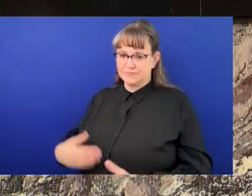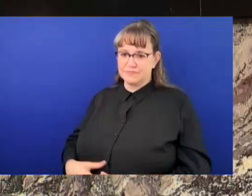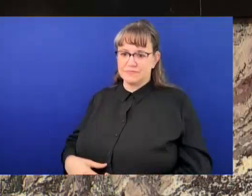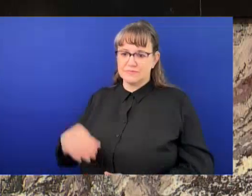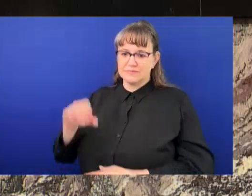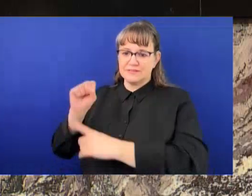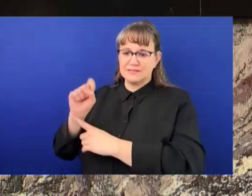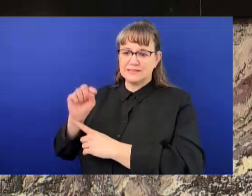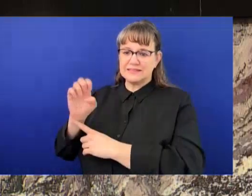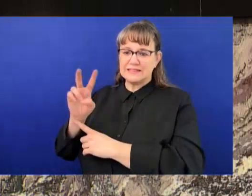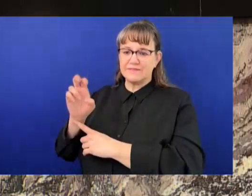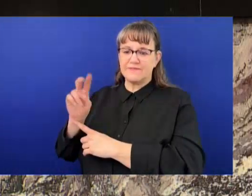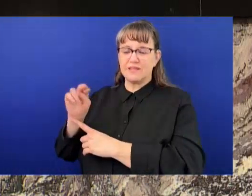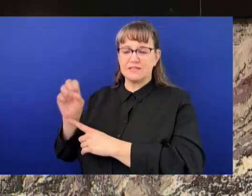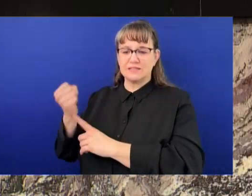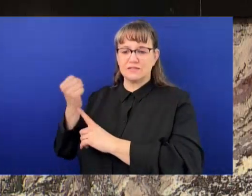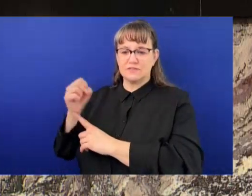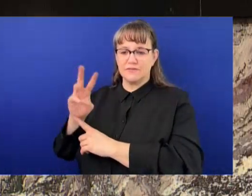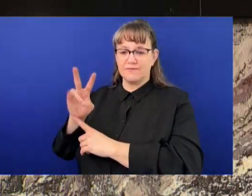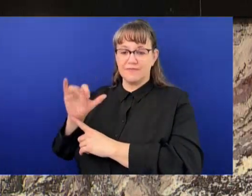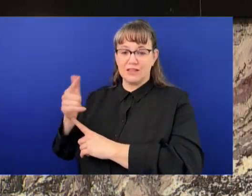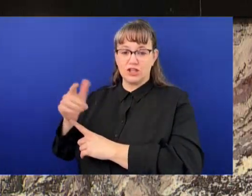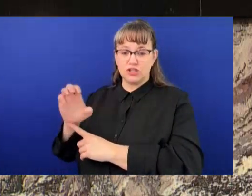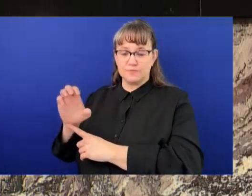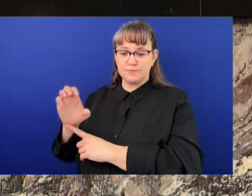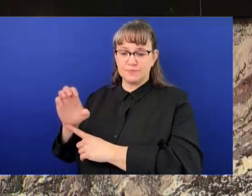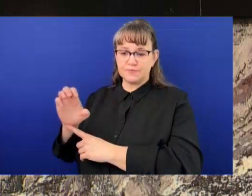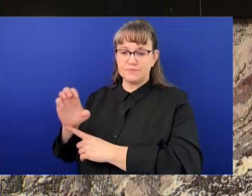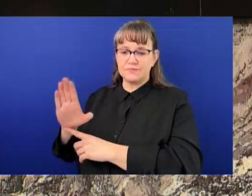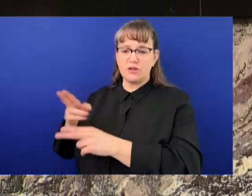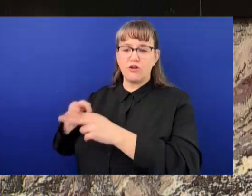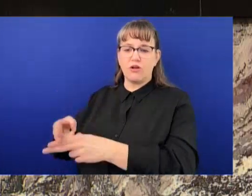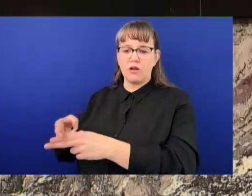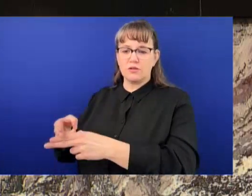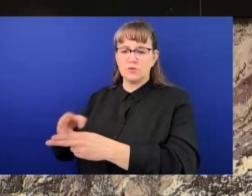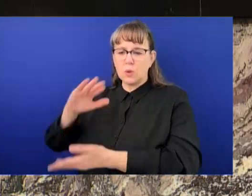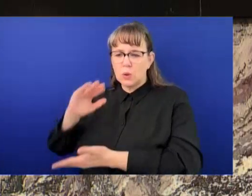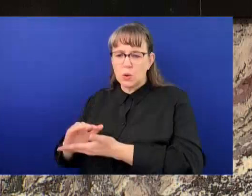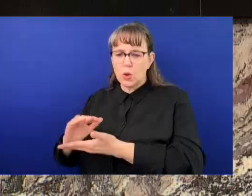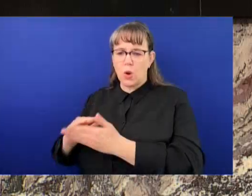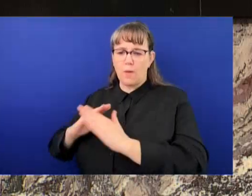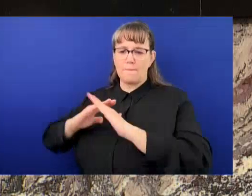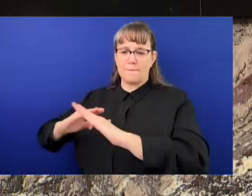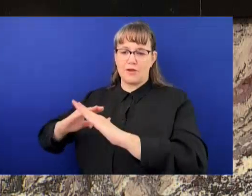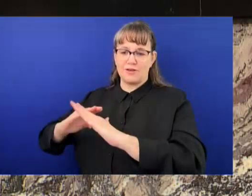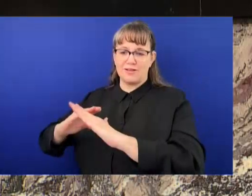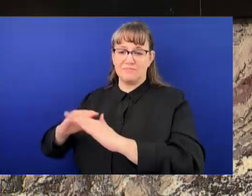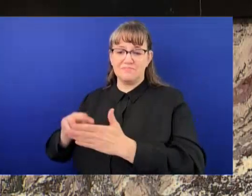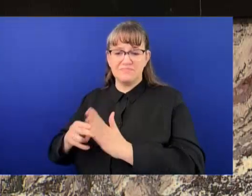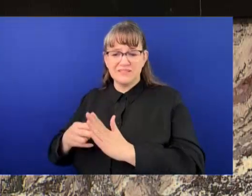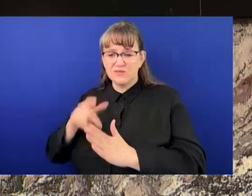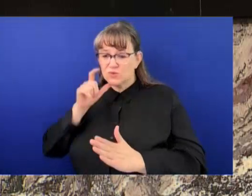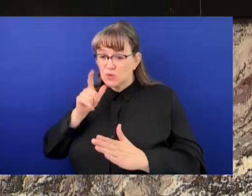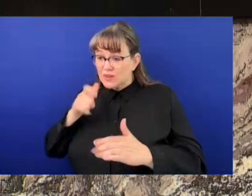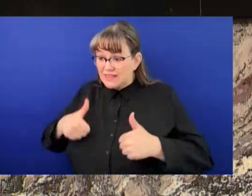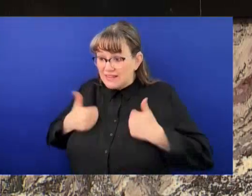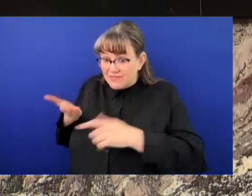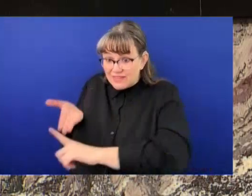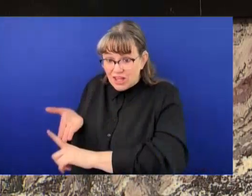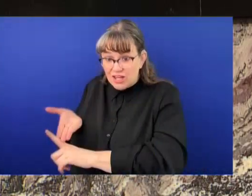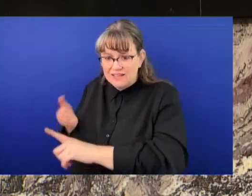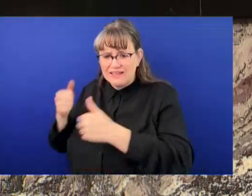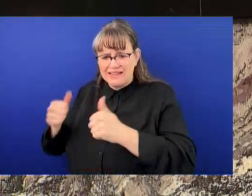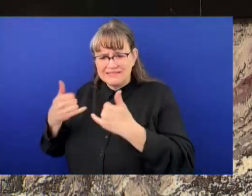in illegal substances that this government has been peddling on BC streets. Even the staff know they're